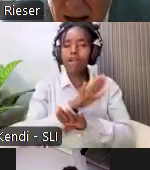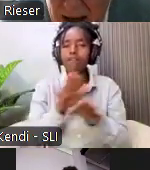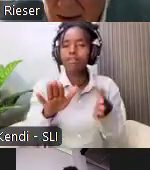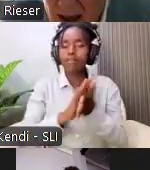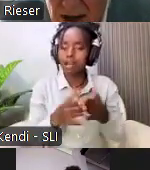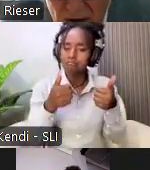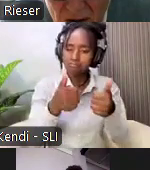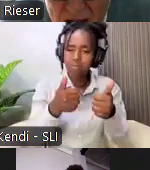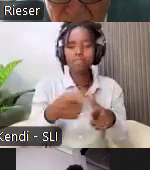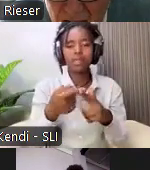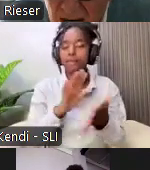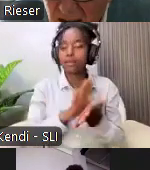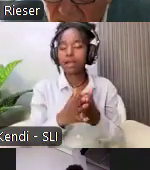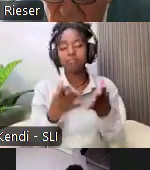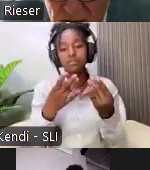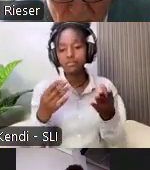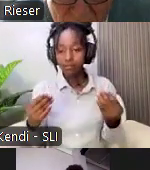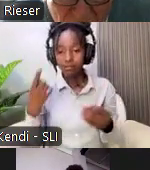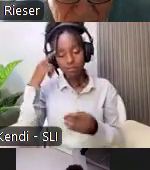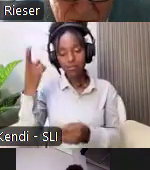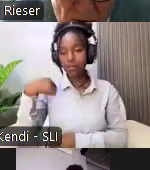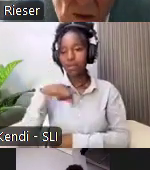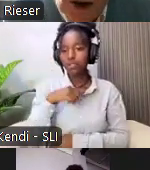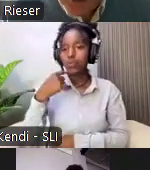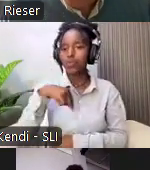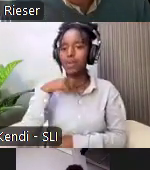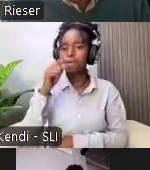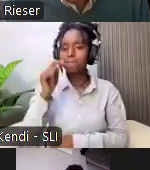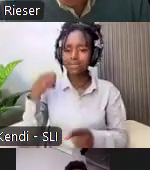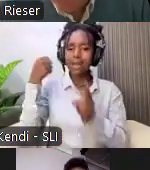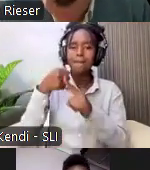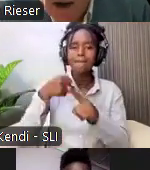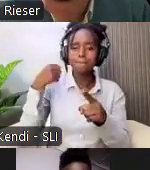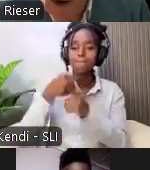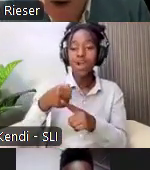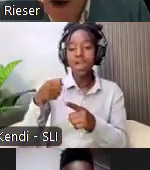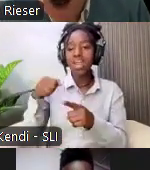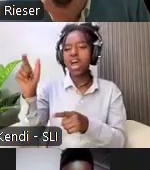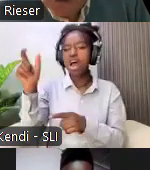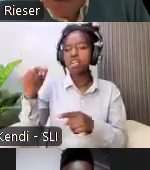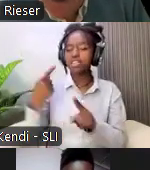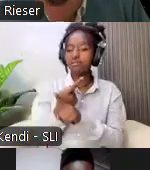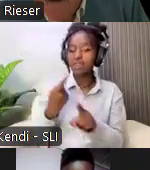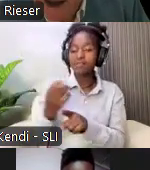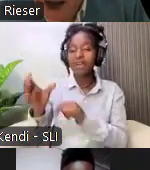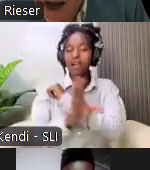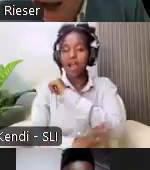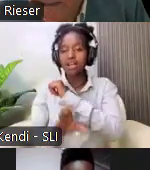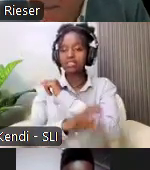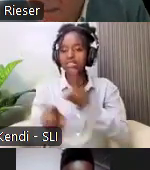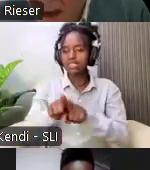be campaigning at national and regional levels for alternatives, for instead of